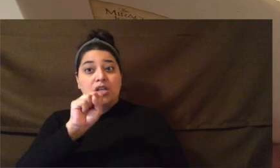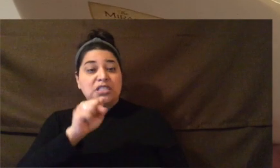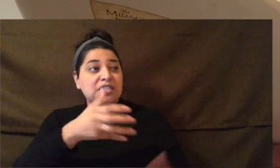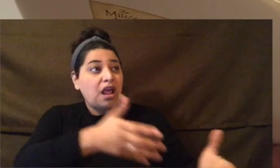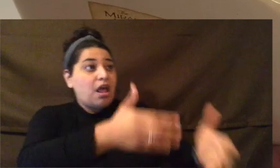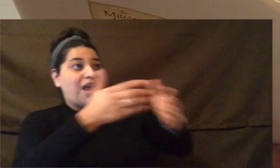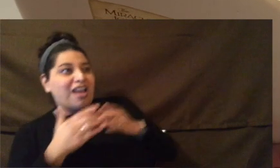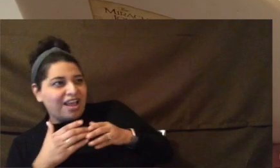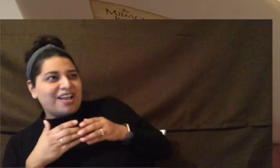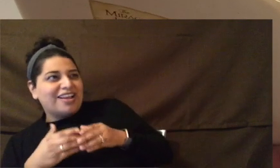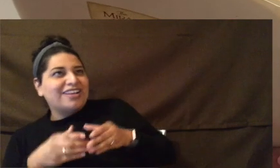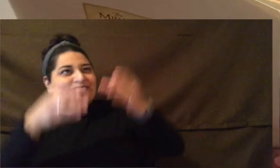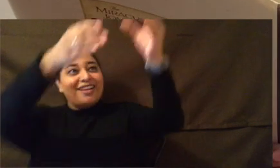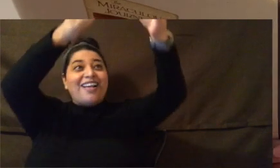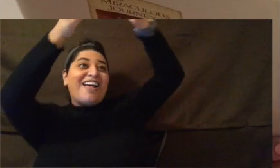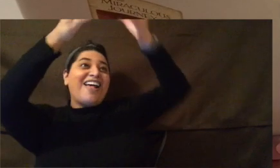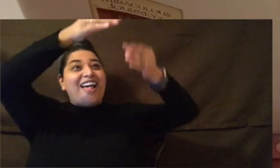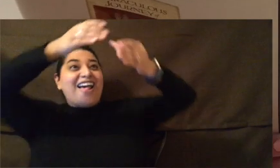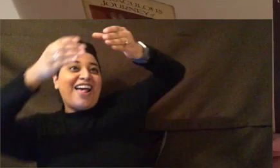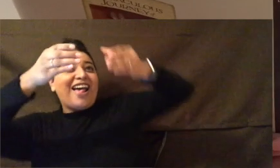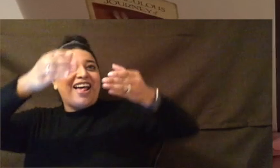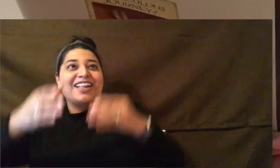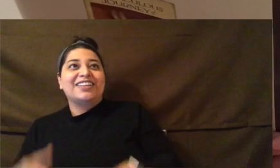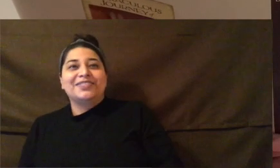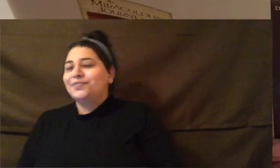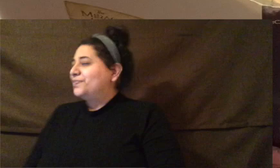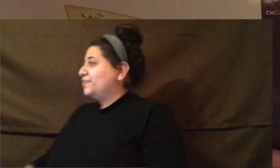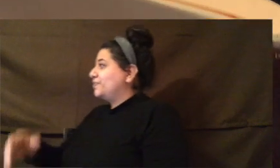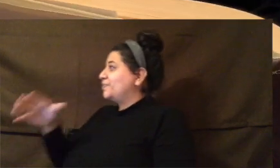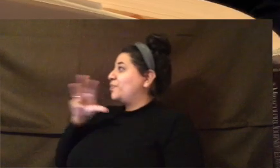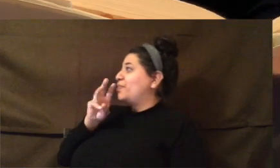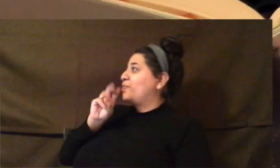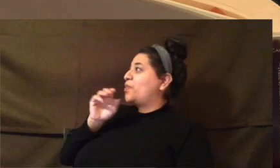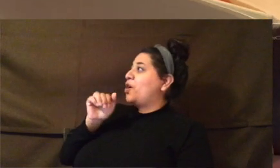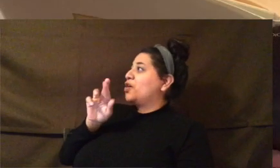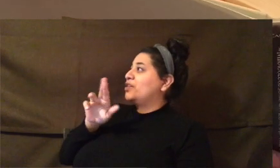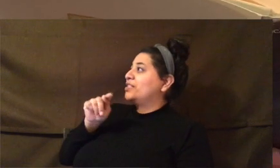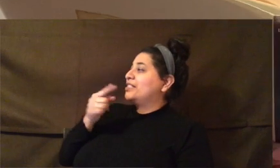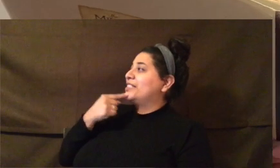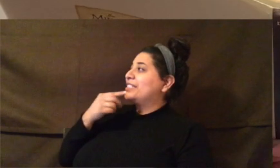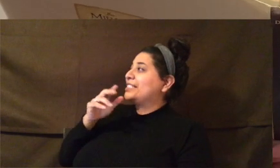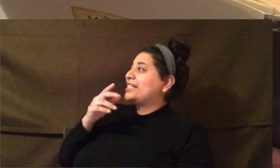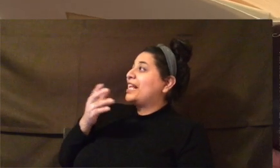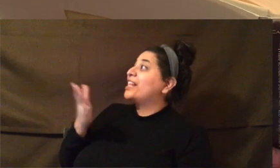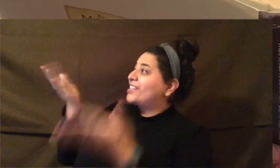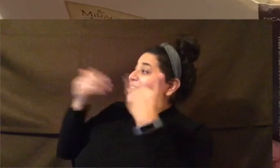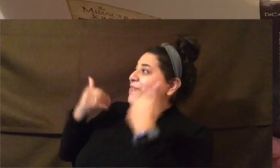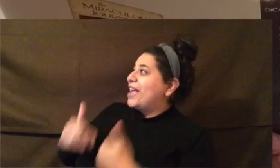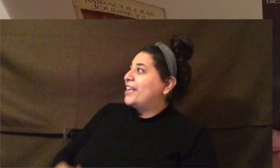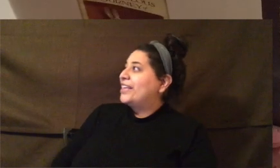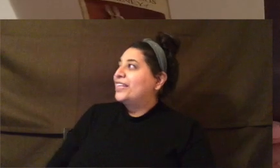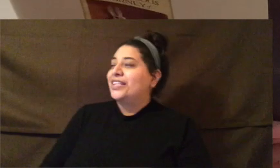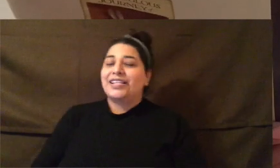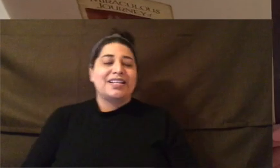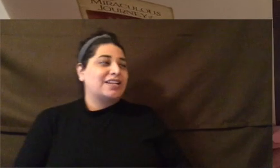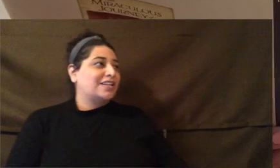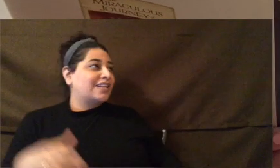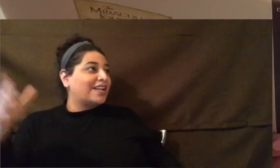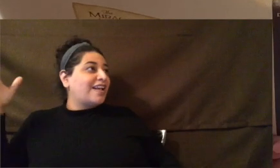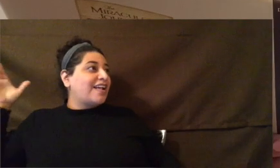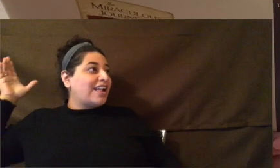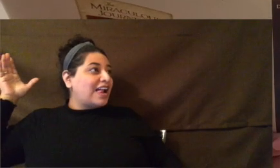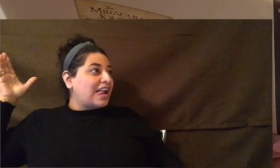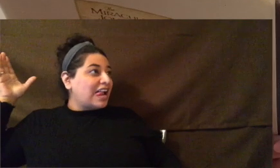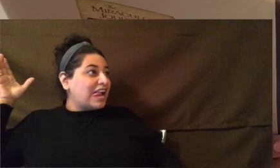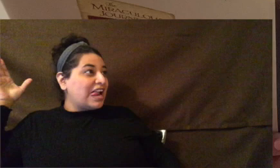Amos caught Edward and held him up, displaying him triumphantly. "Throw him back," called Martin. Amos raised his arms, but